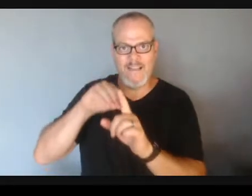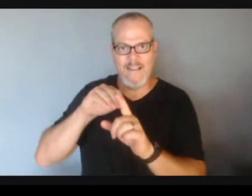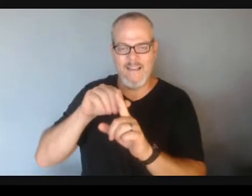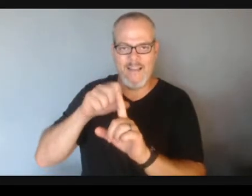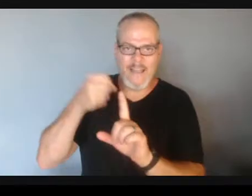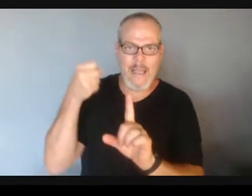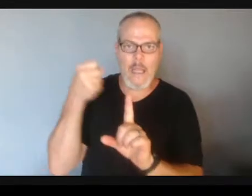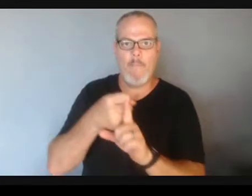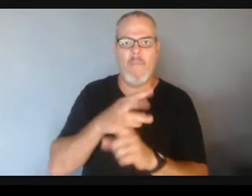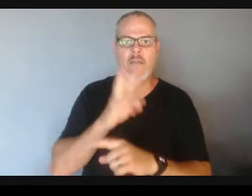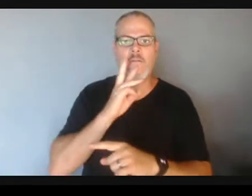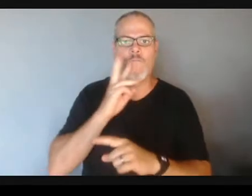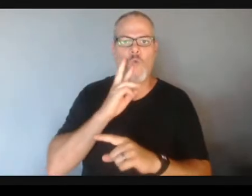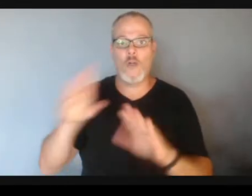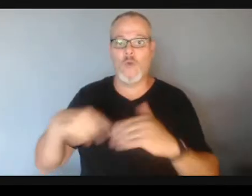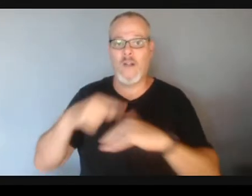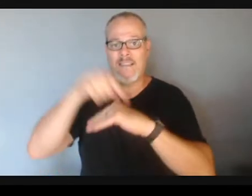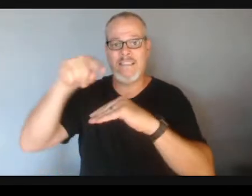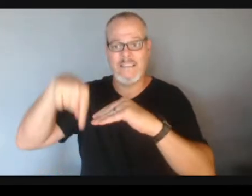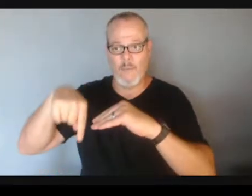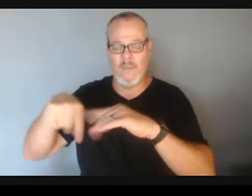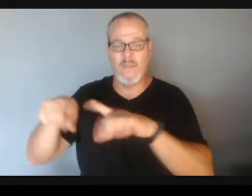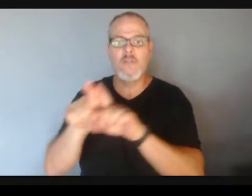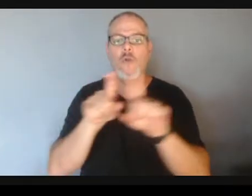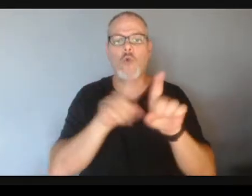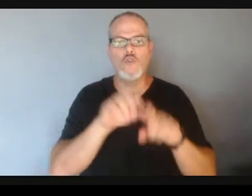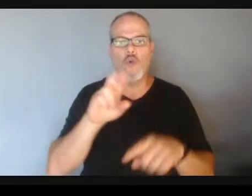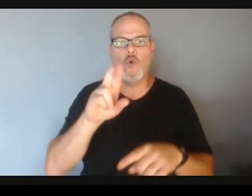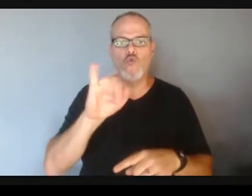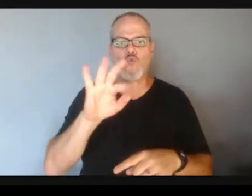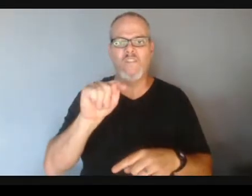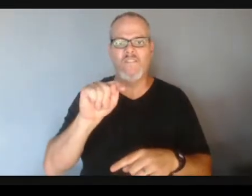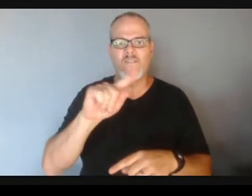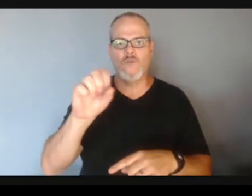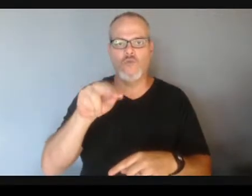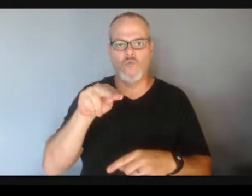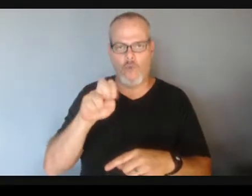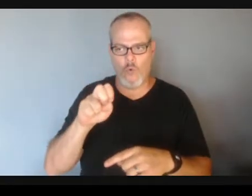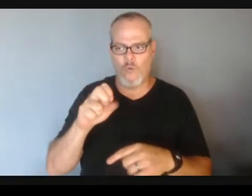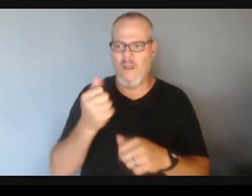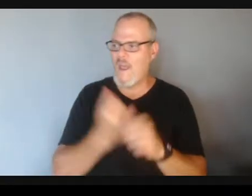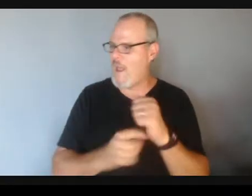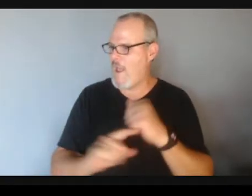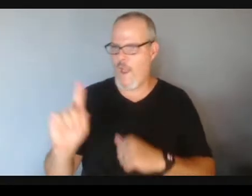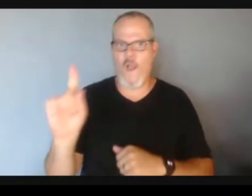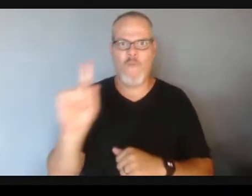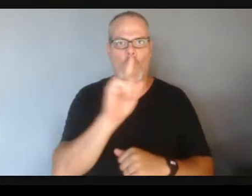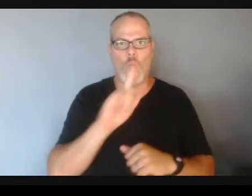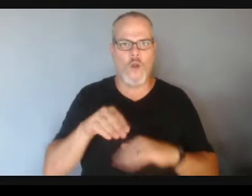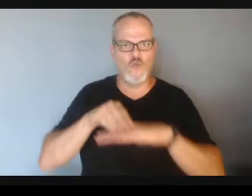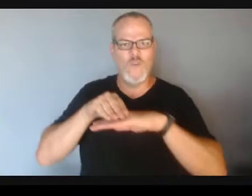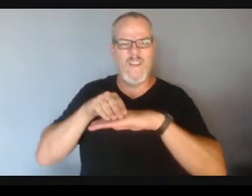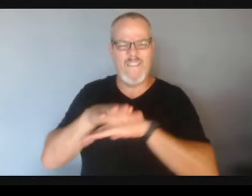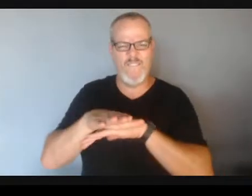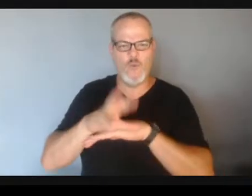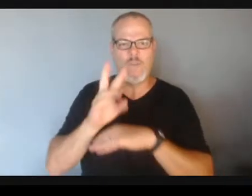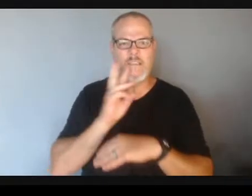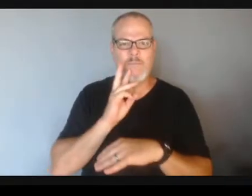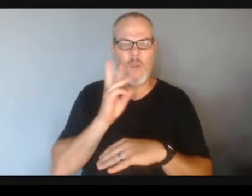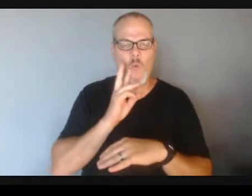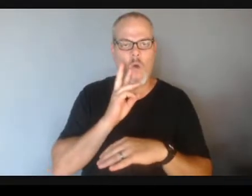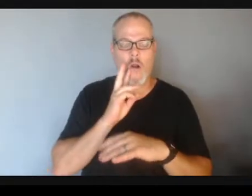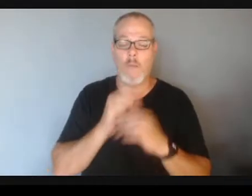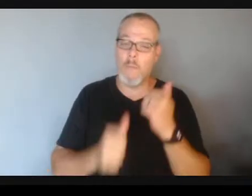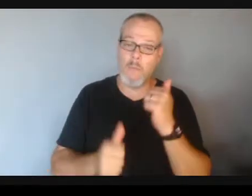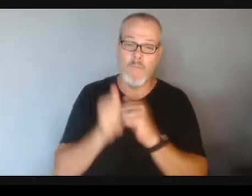summit, as well as on the rift zone. Kind of everywhere is influenced by the water. But the most